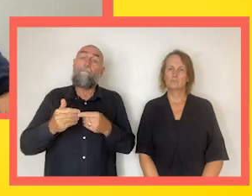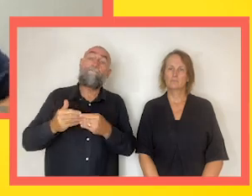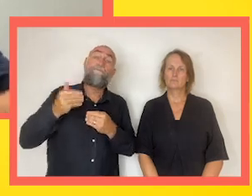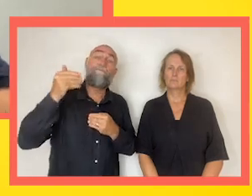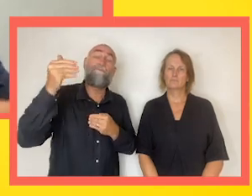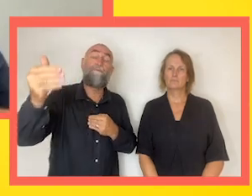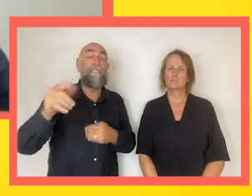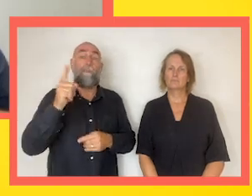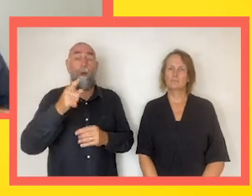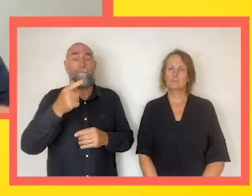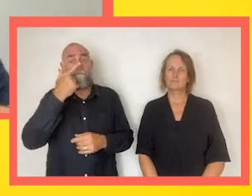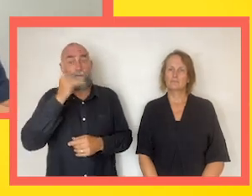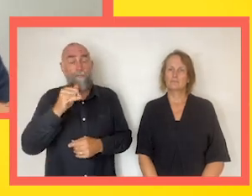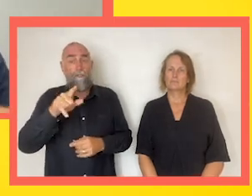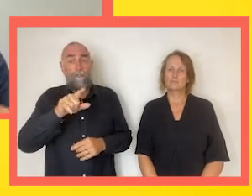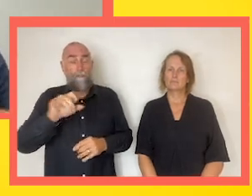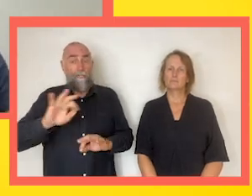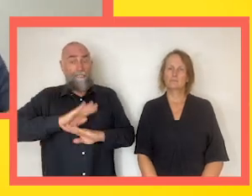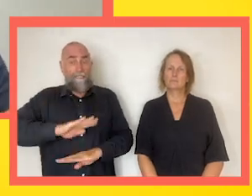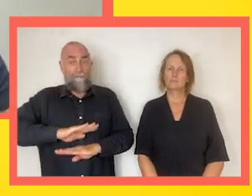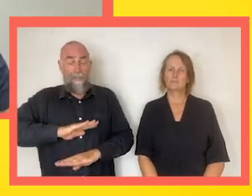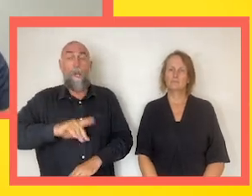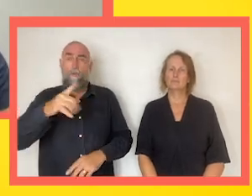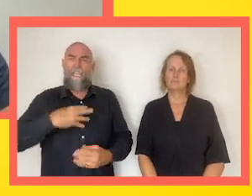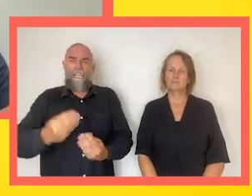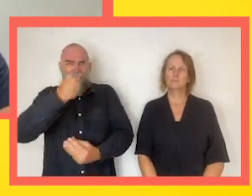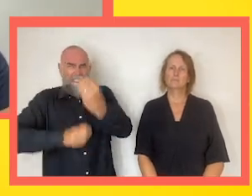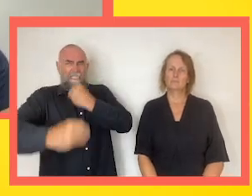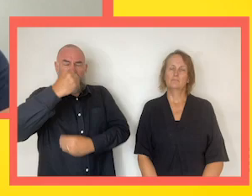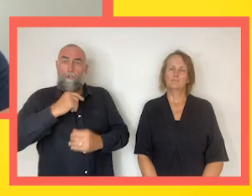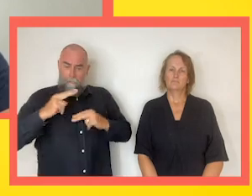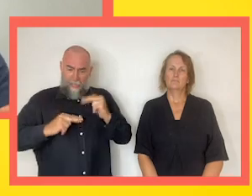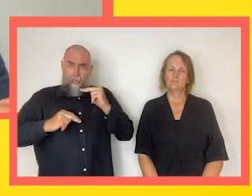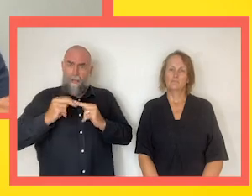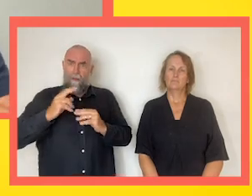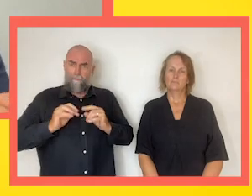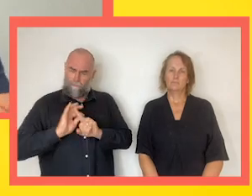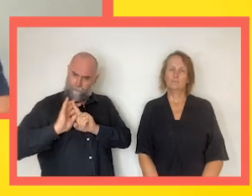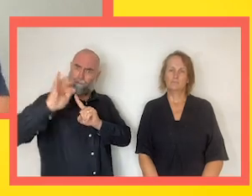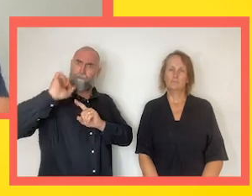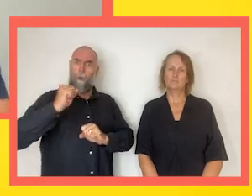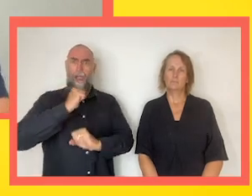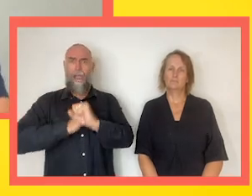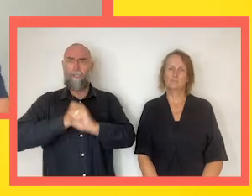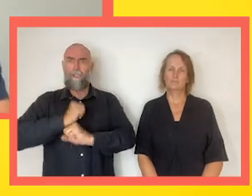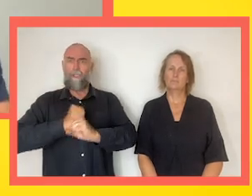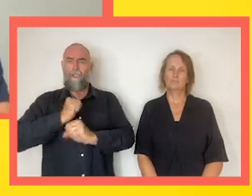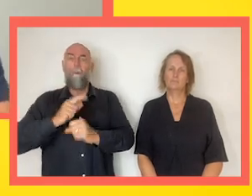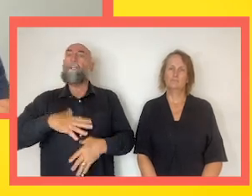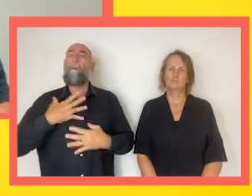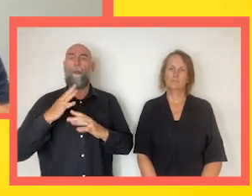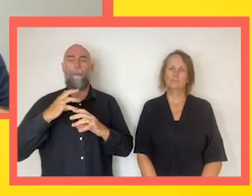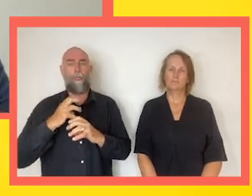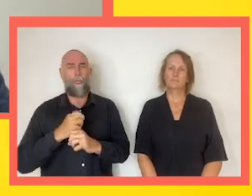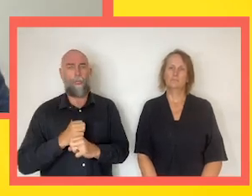does yourself a bit of a disservice. You need to put the calories in so that the engine builds stronger, not kind of shrinks a little